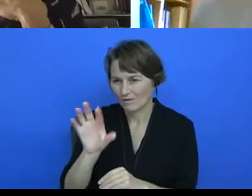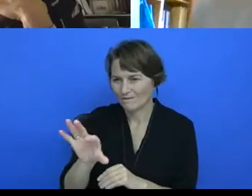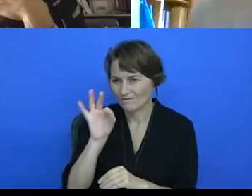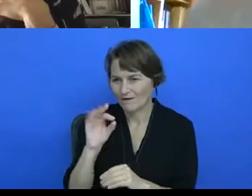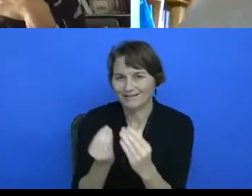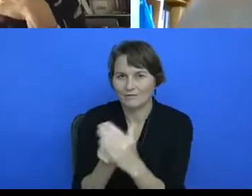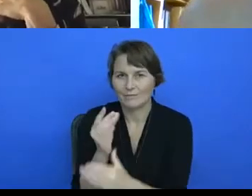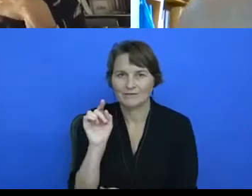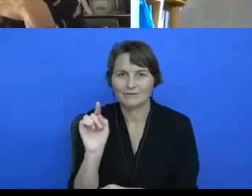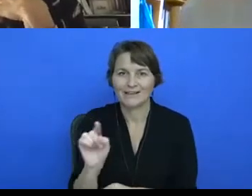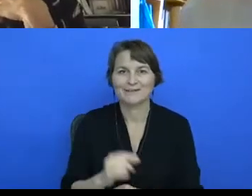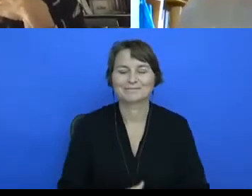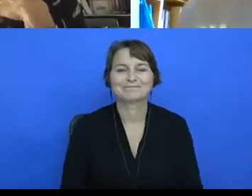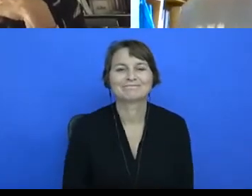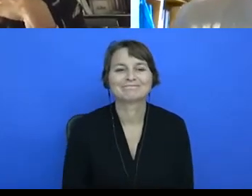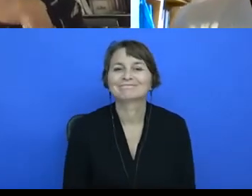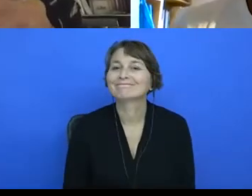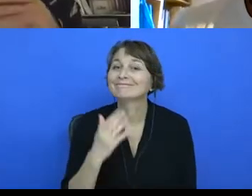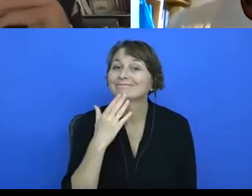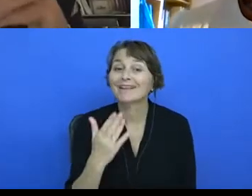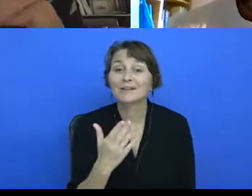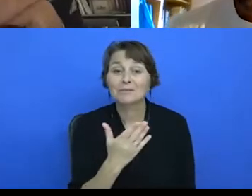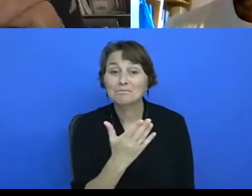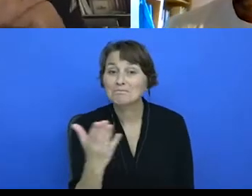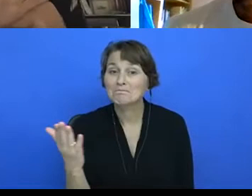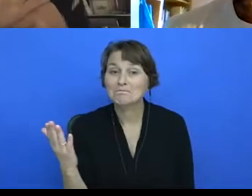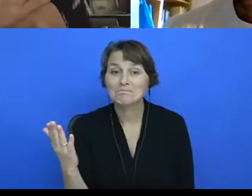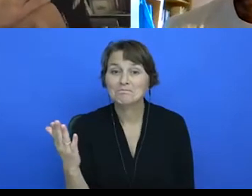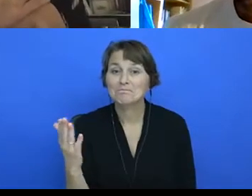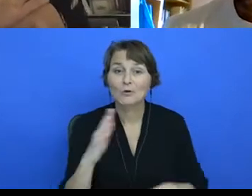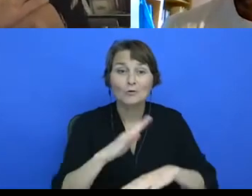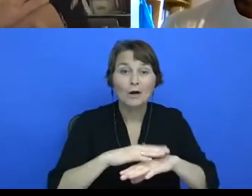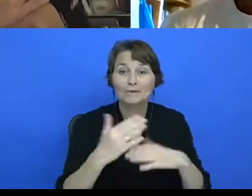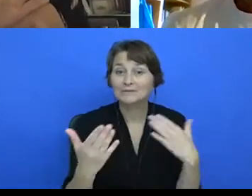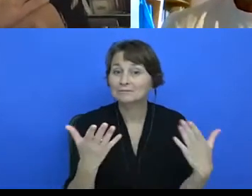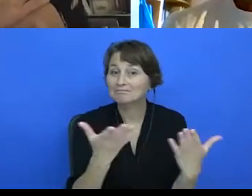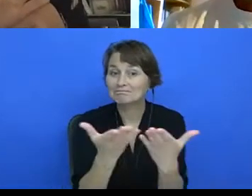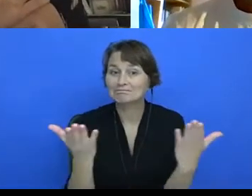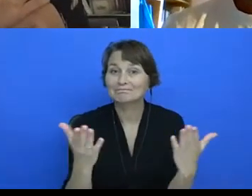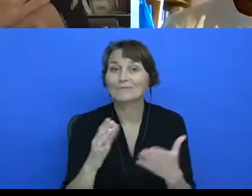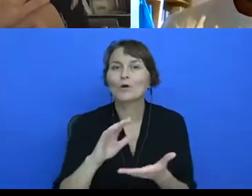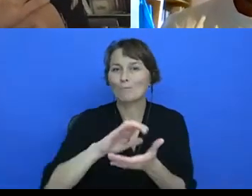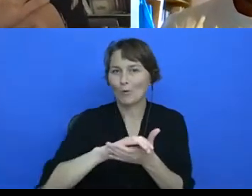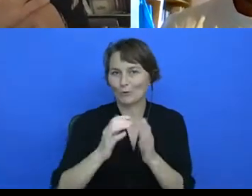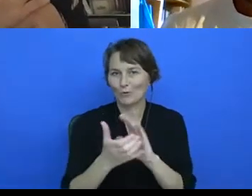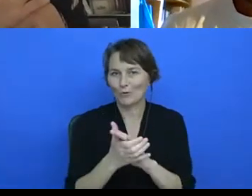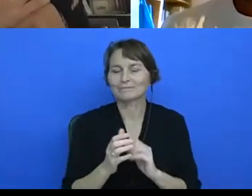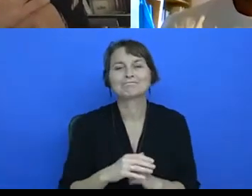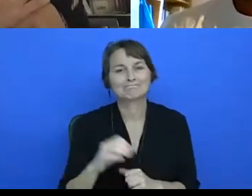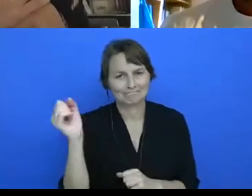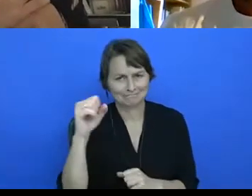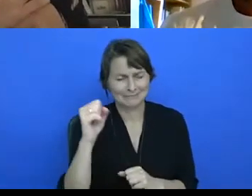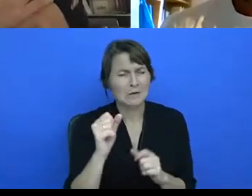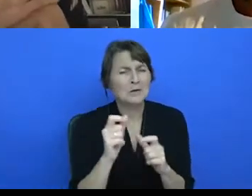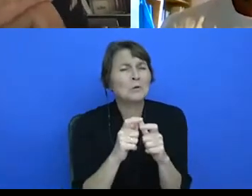Thank you. Any last comments from Bodo? Yeah, so I also just wanted to say that we ran into a big technical